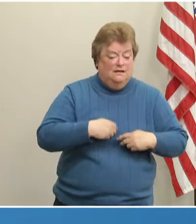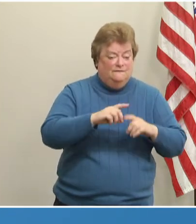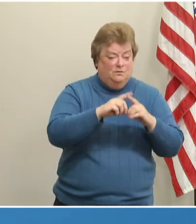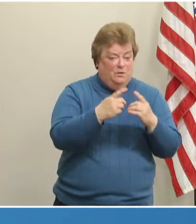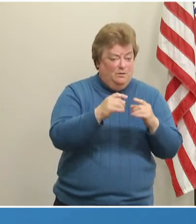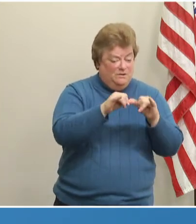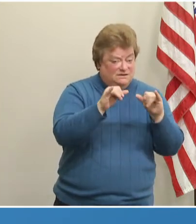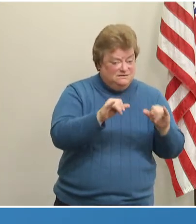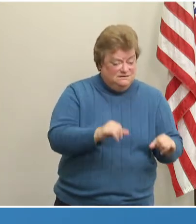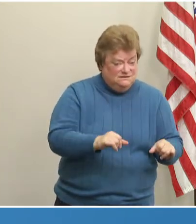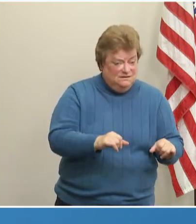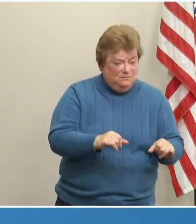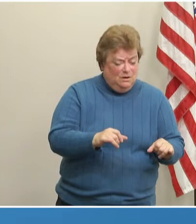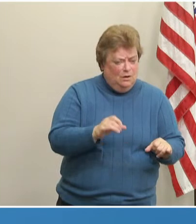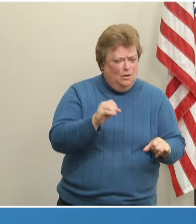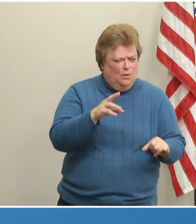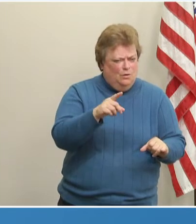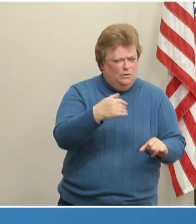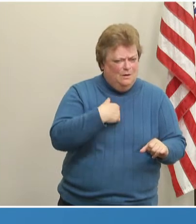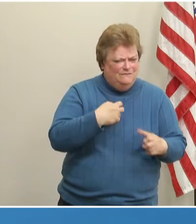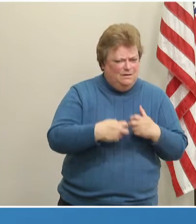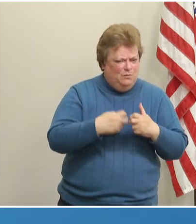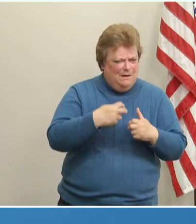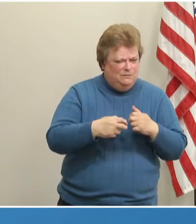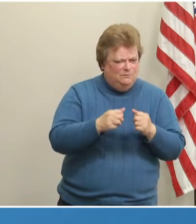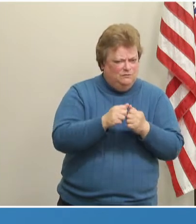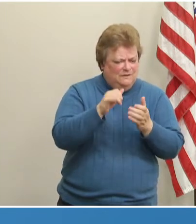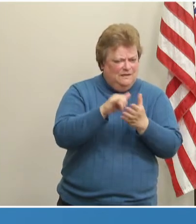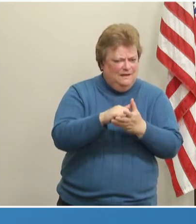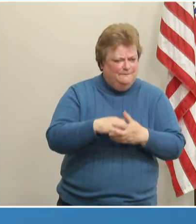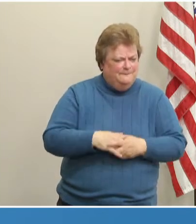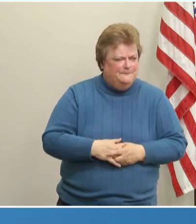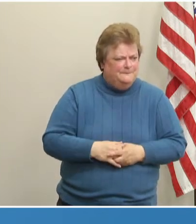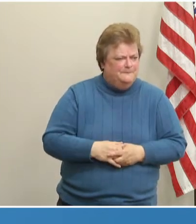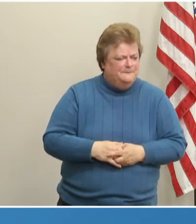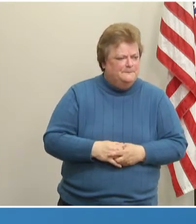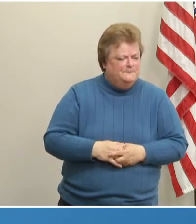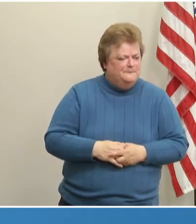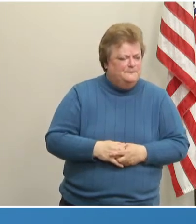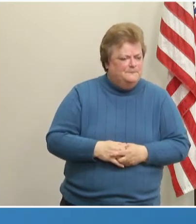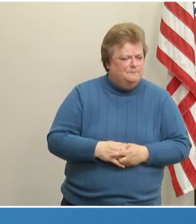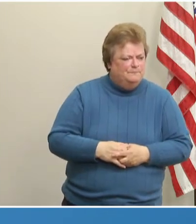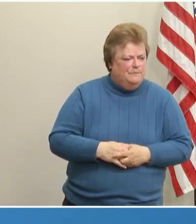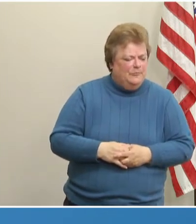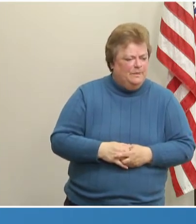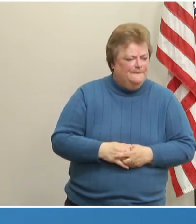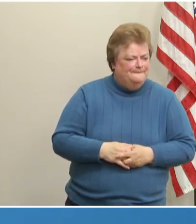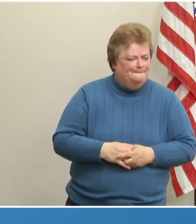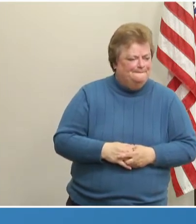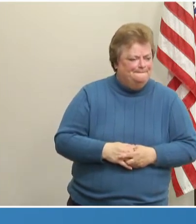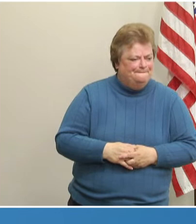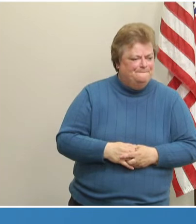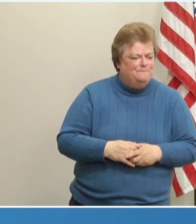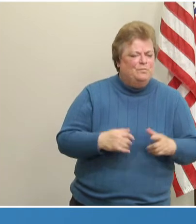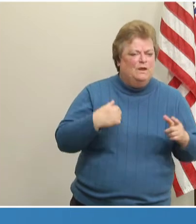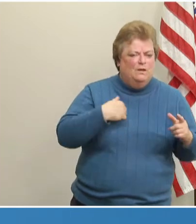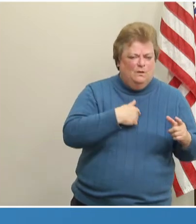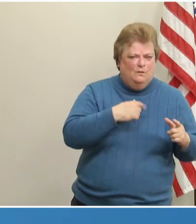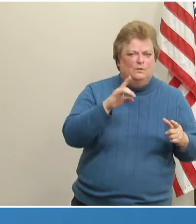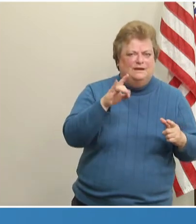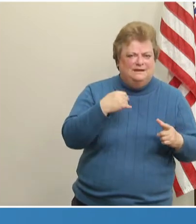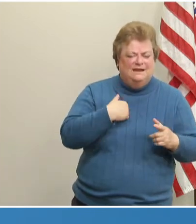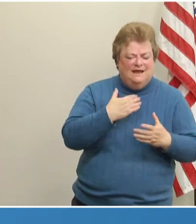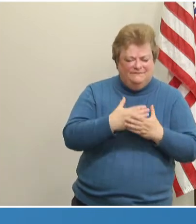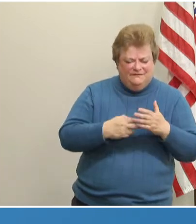been vaccinated, or are there issues getting those people accounted for? There were some